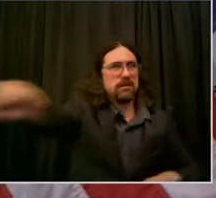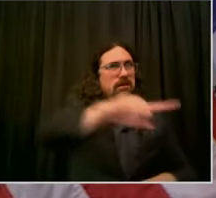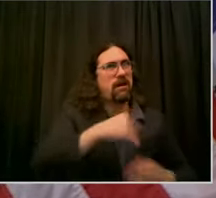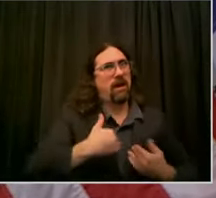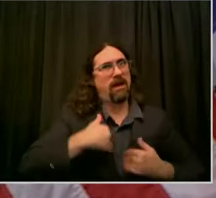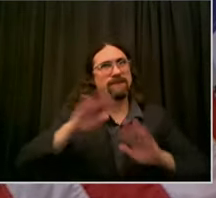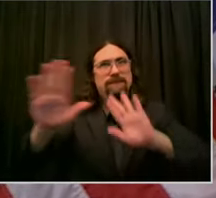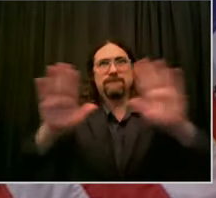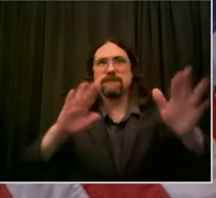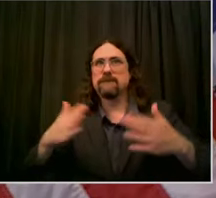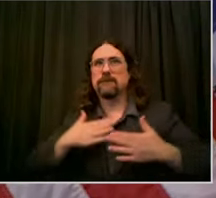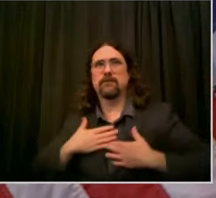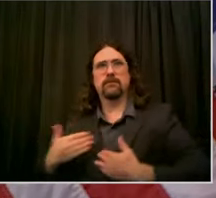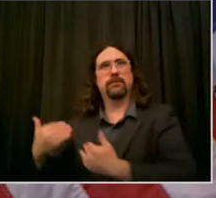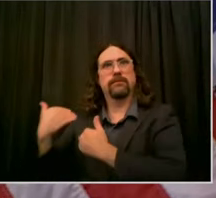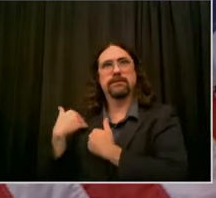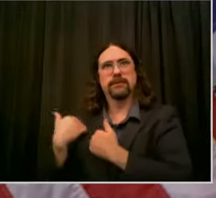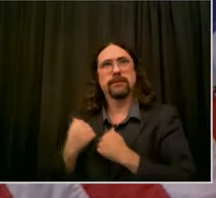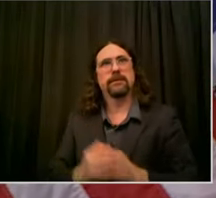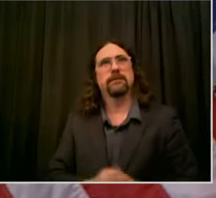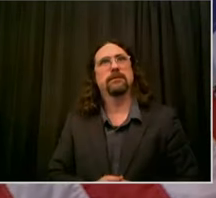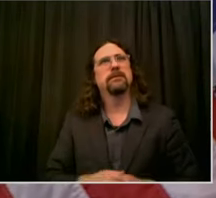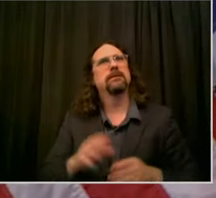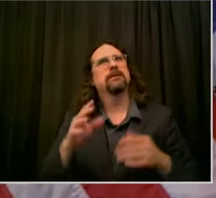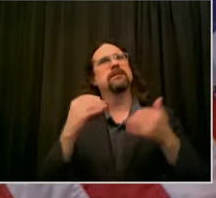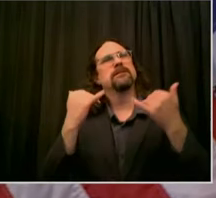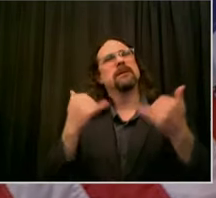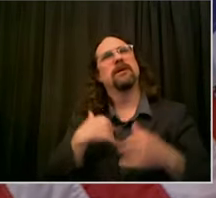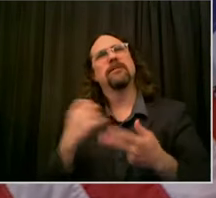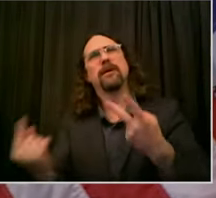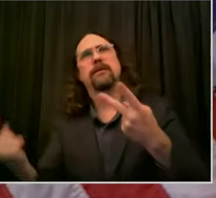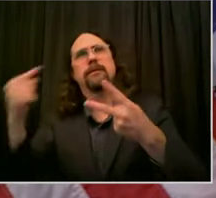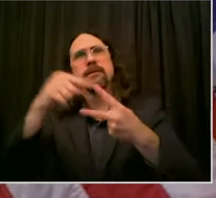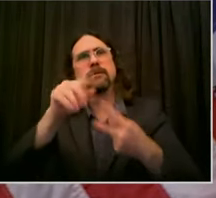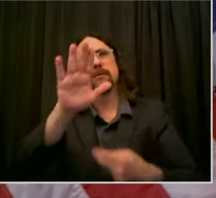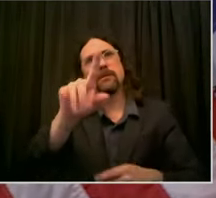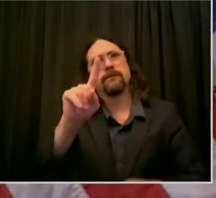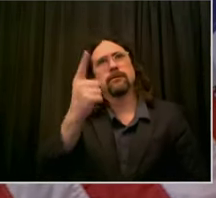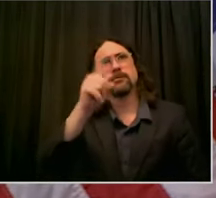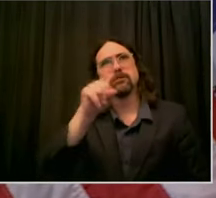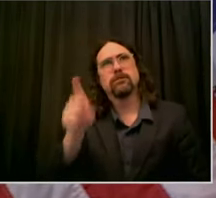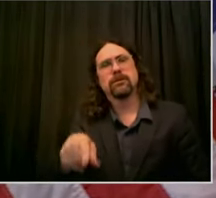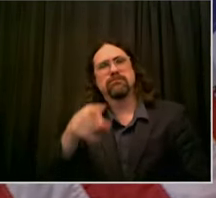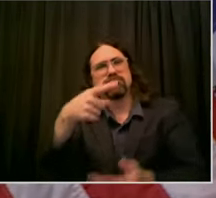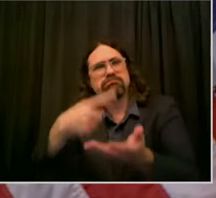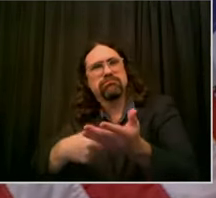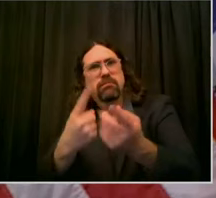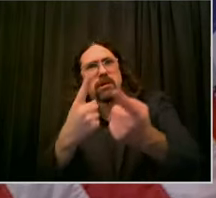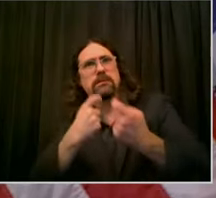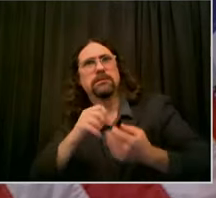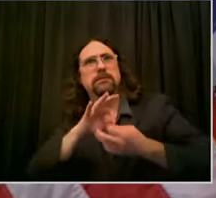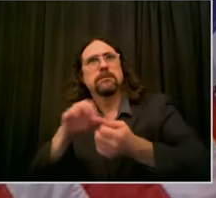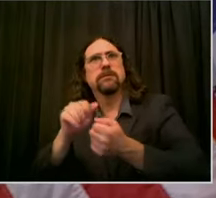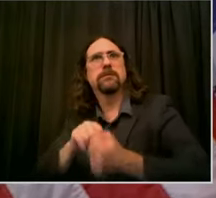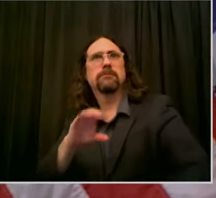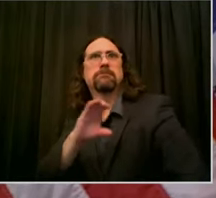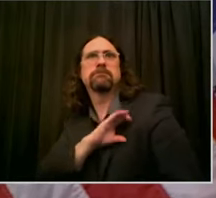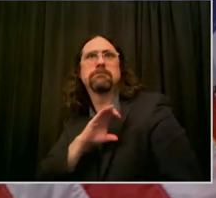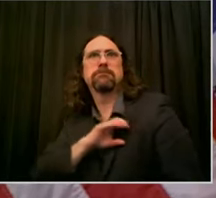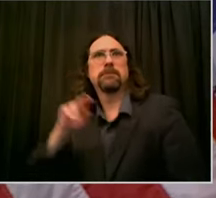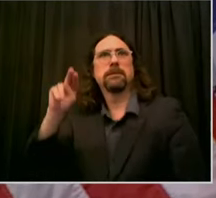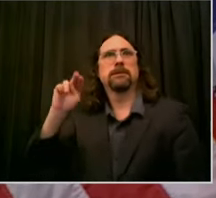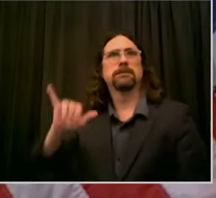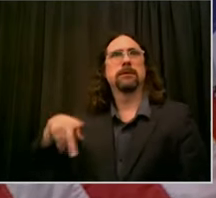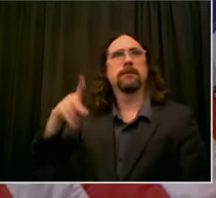fingertips. If the commissioner wants to speak to that, he can, but we will certainly follow up on that. I believe,